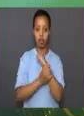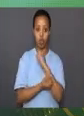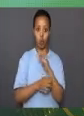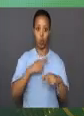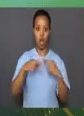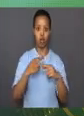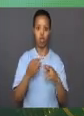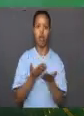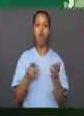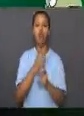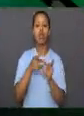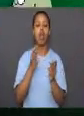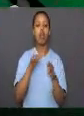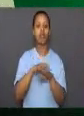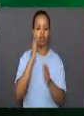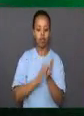take place.